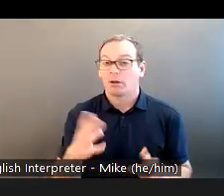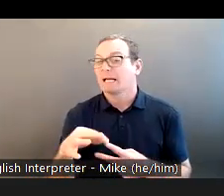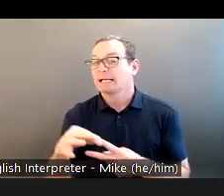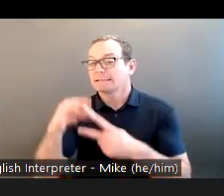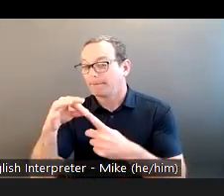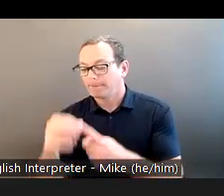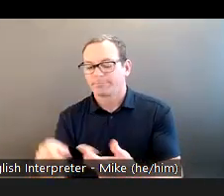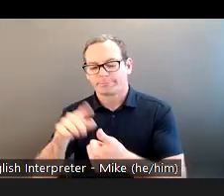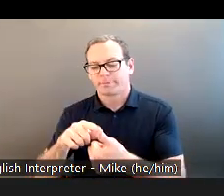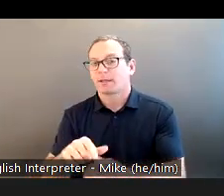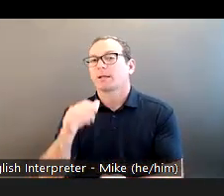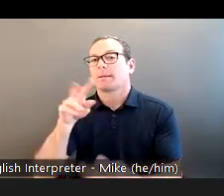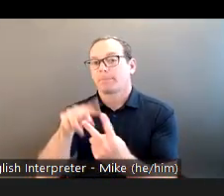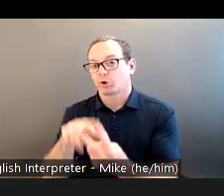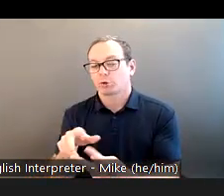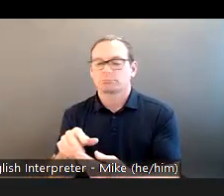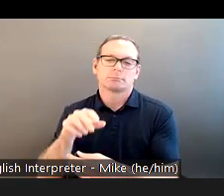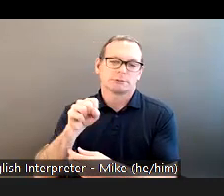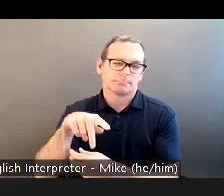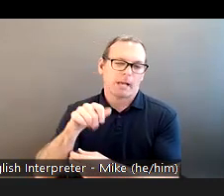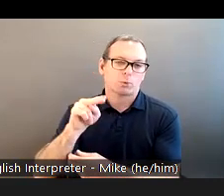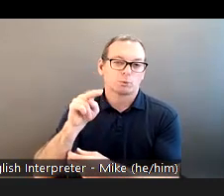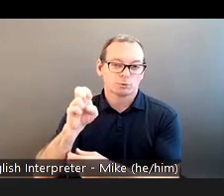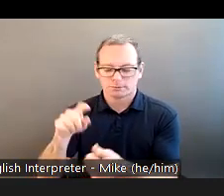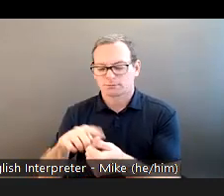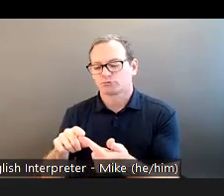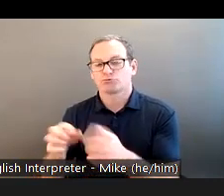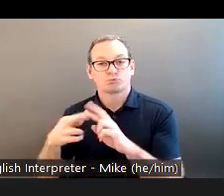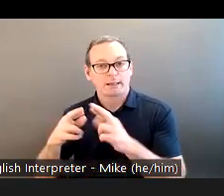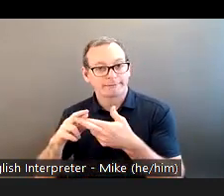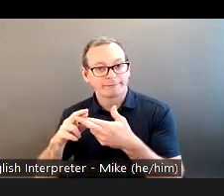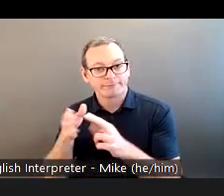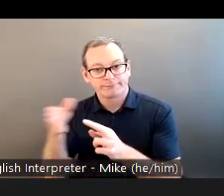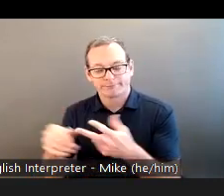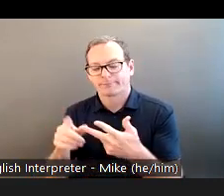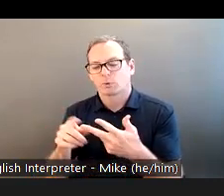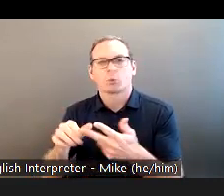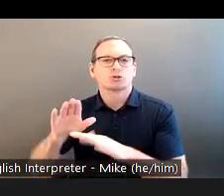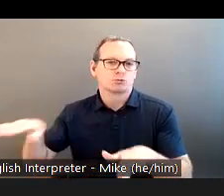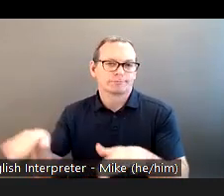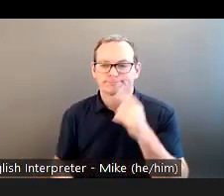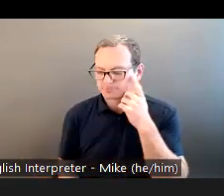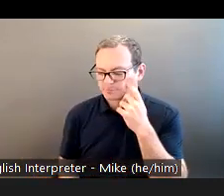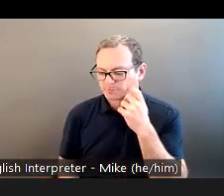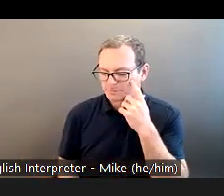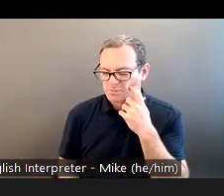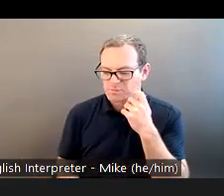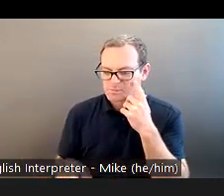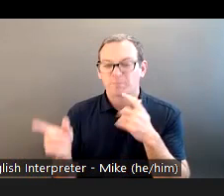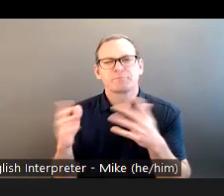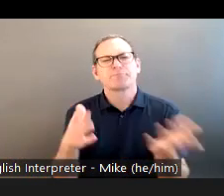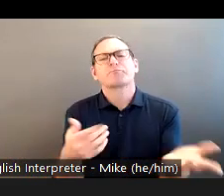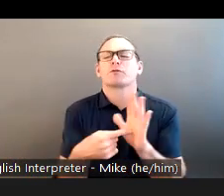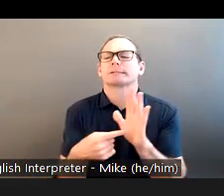here is that you could have a son who's paying rent to his mother. He lives in a unit of the house. They've got a close relationship.